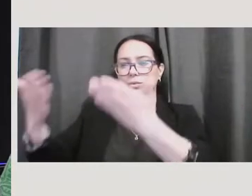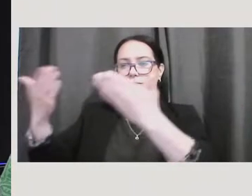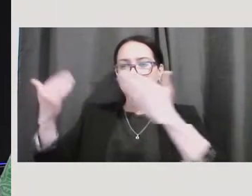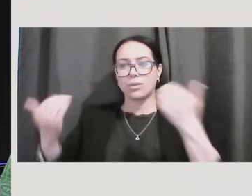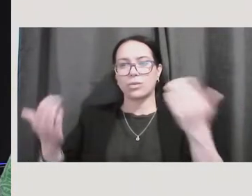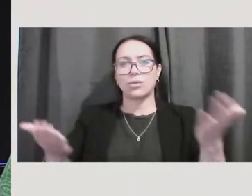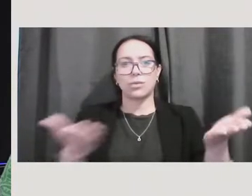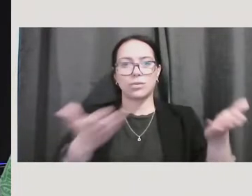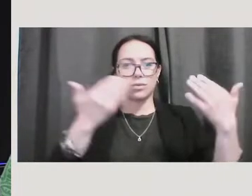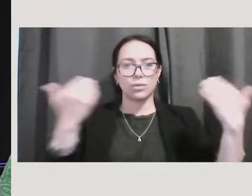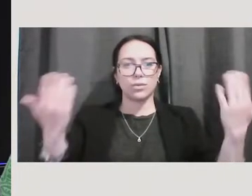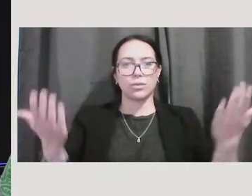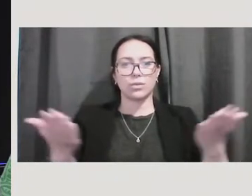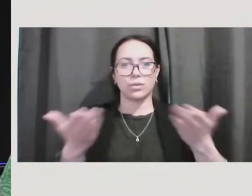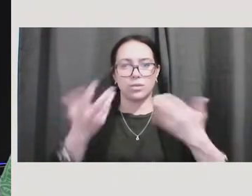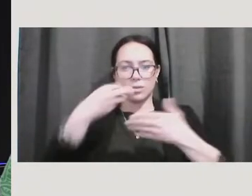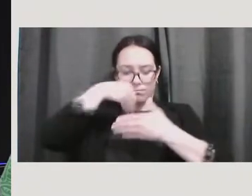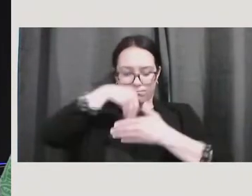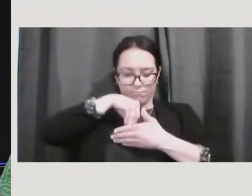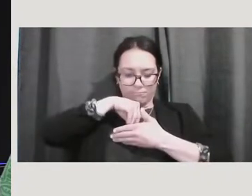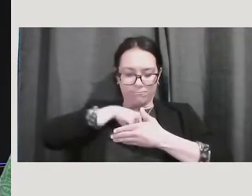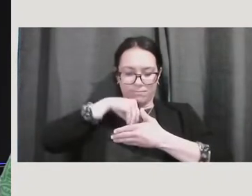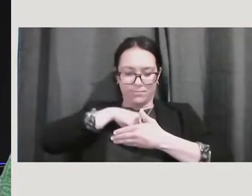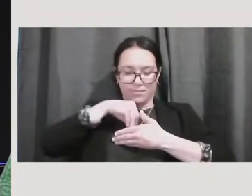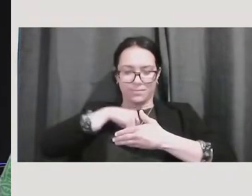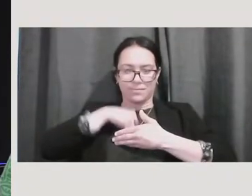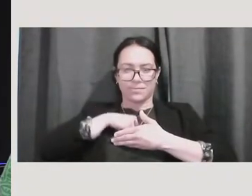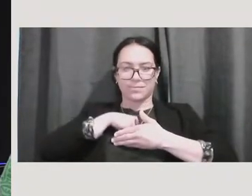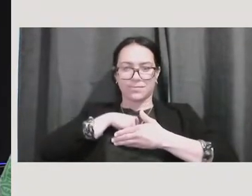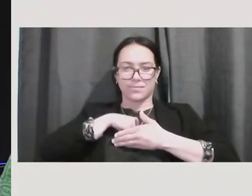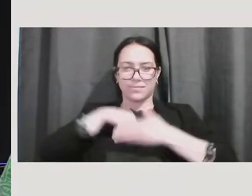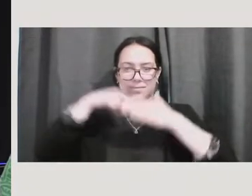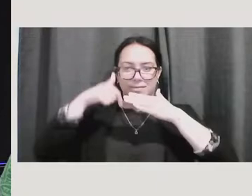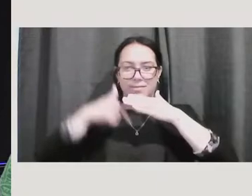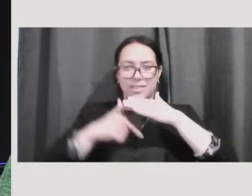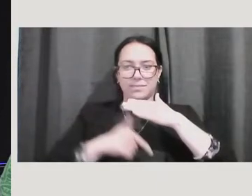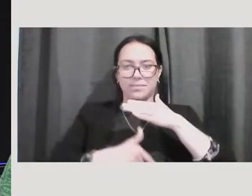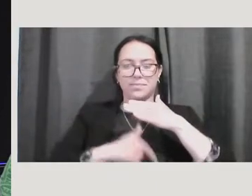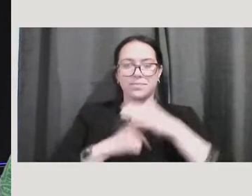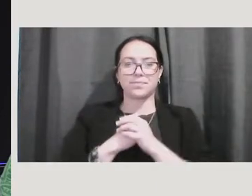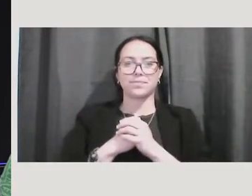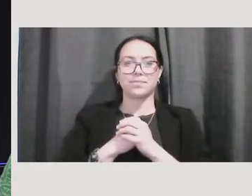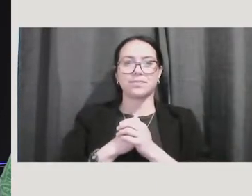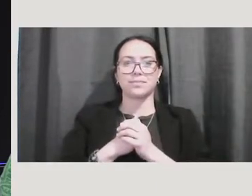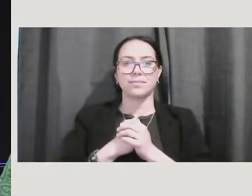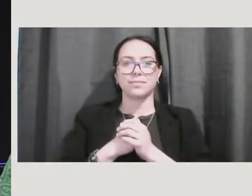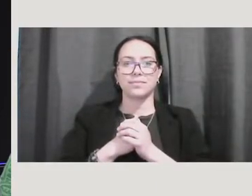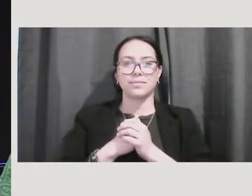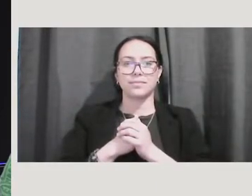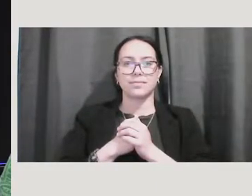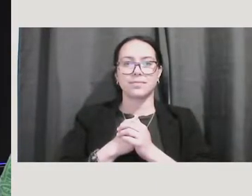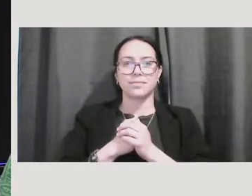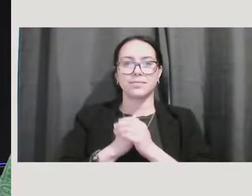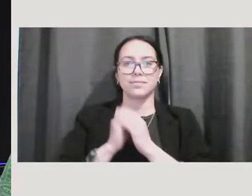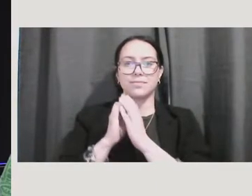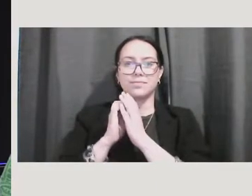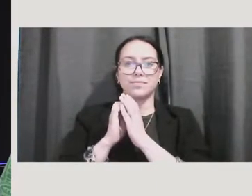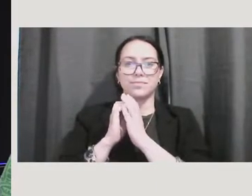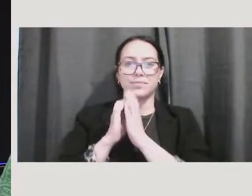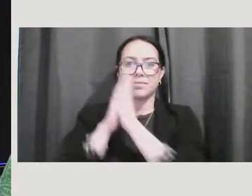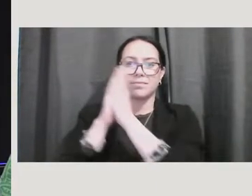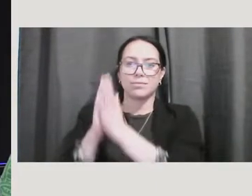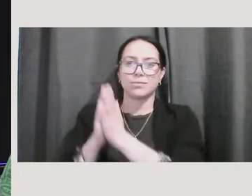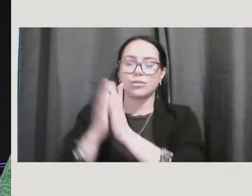deep beneath your skin unlocking tongues and prayers of the